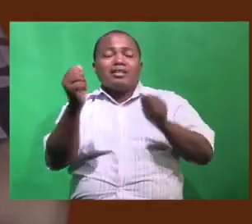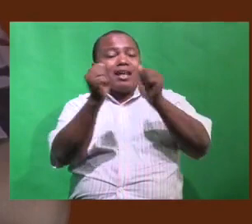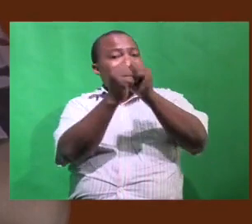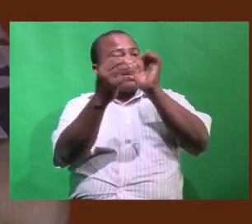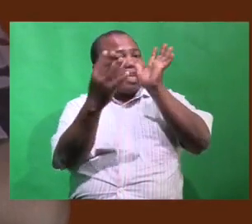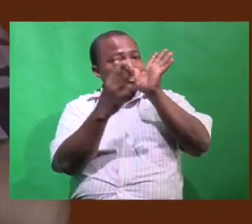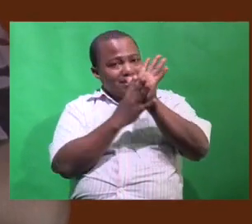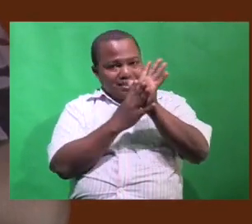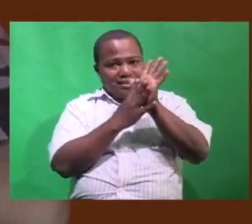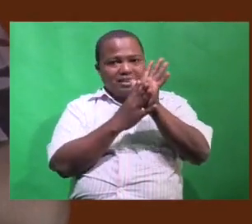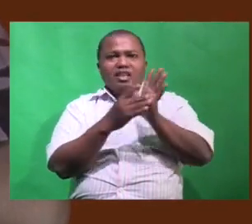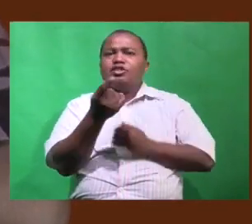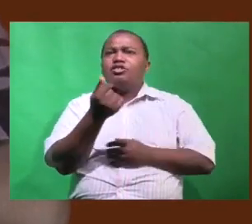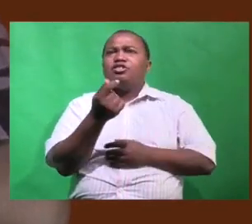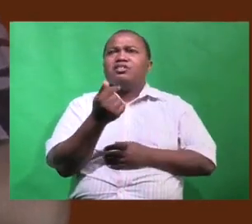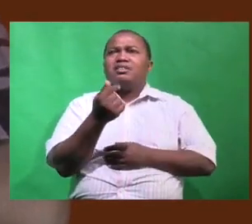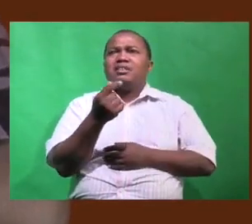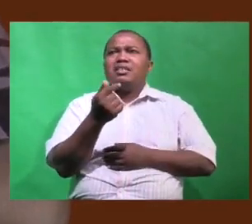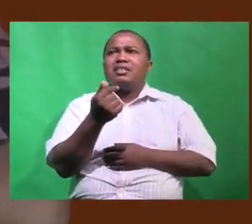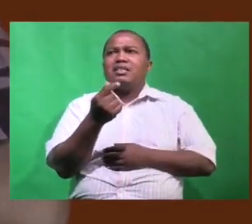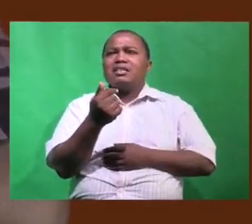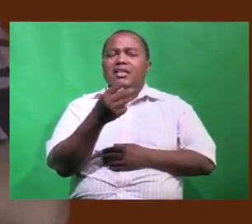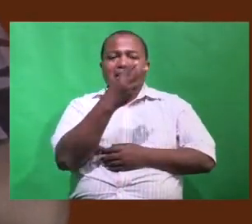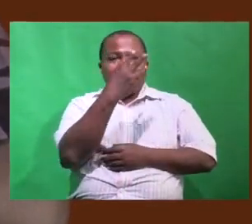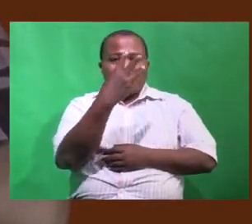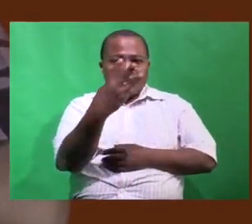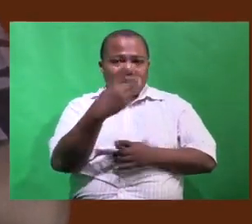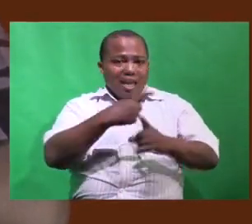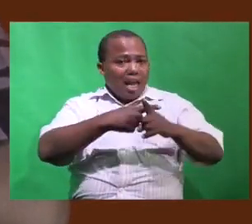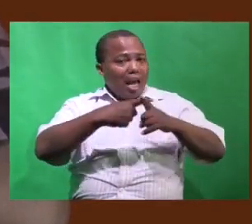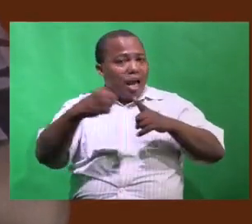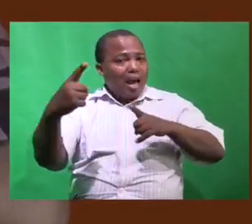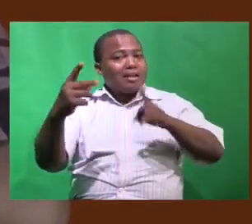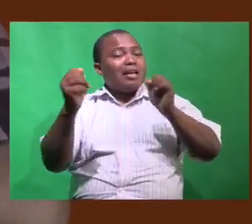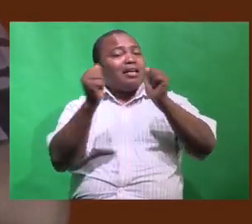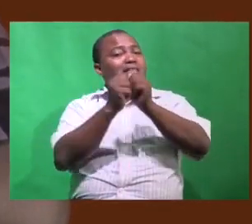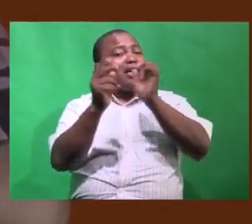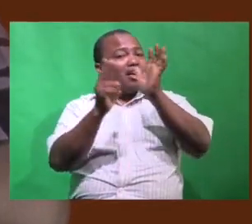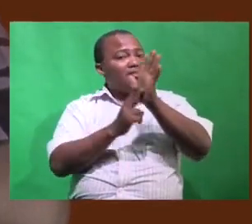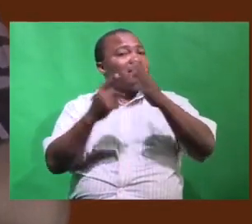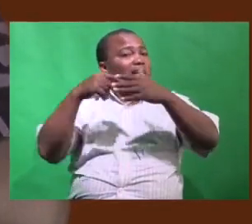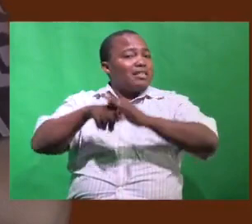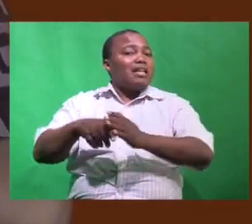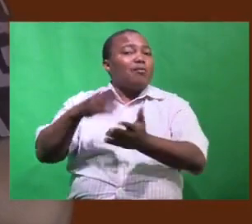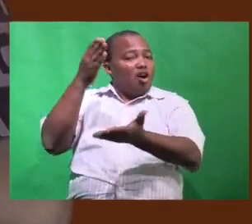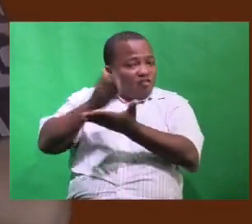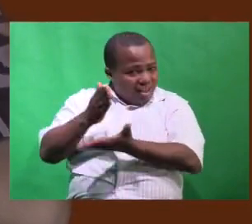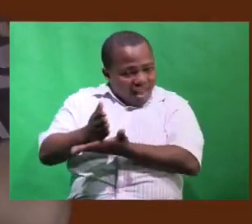2019 Tanzania shillings 370 in terms of cash.